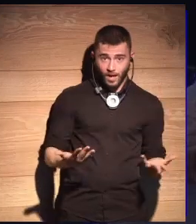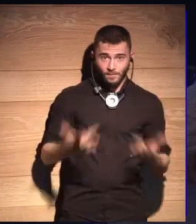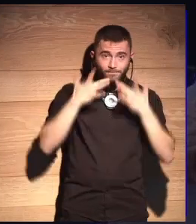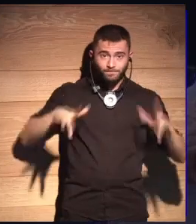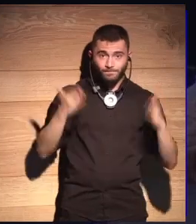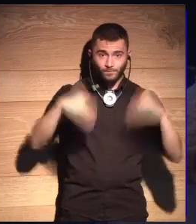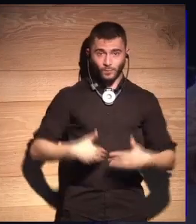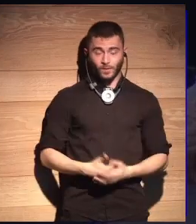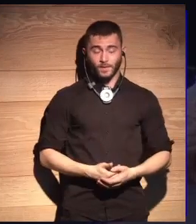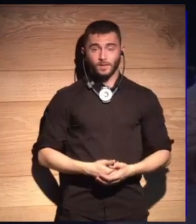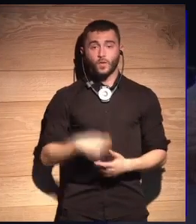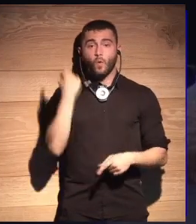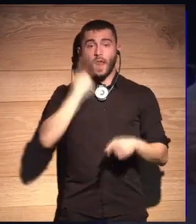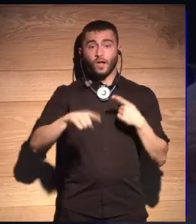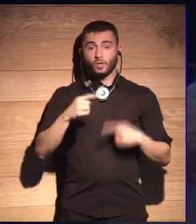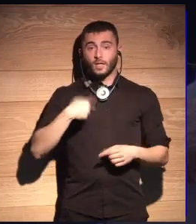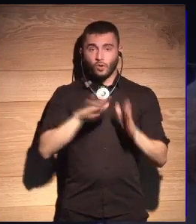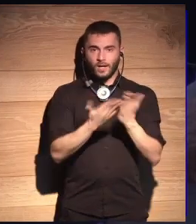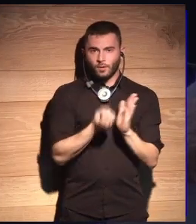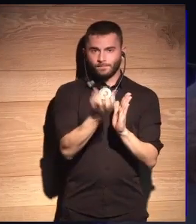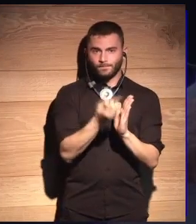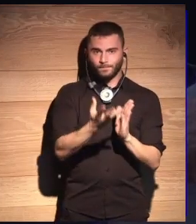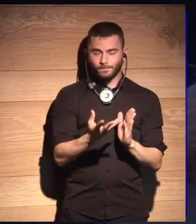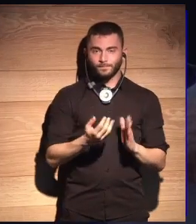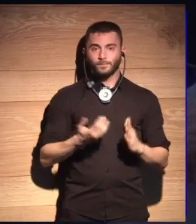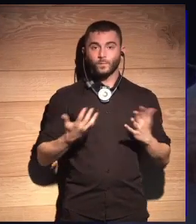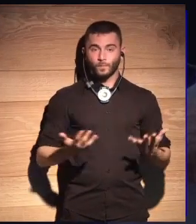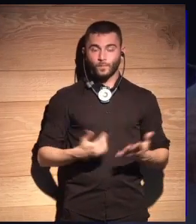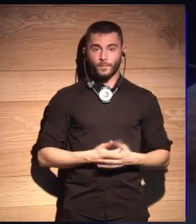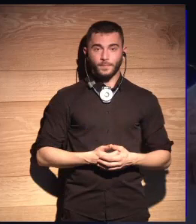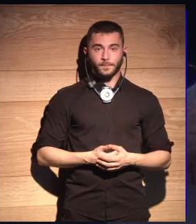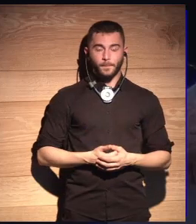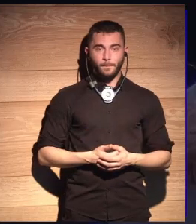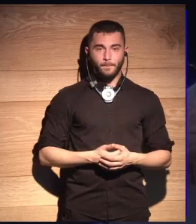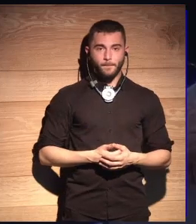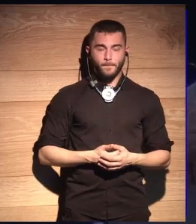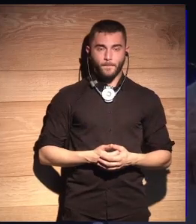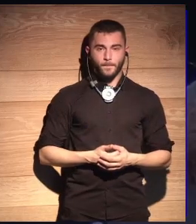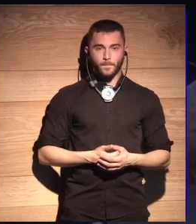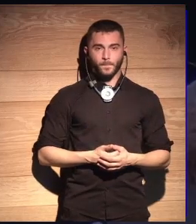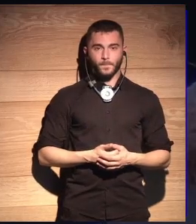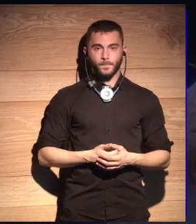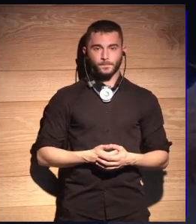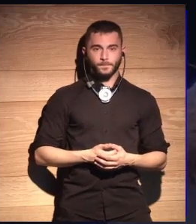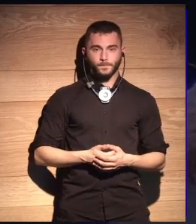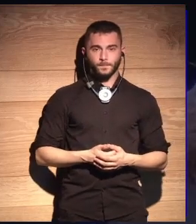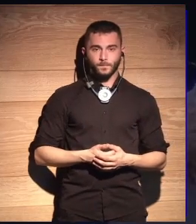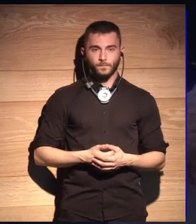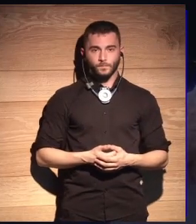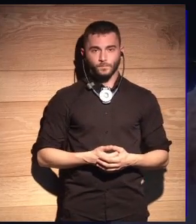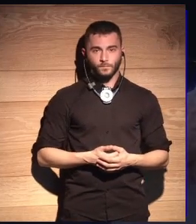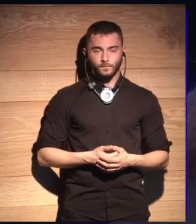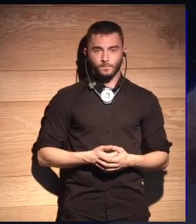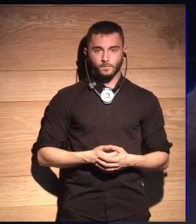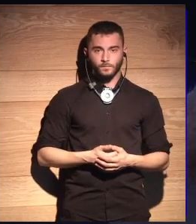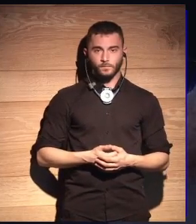one of the things that I talk about in the book, is partly trying to get back to common